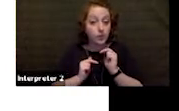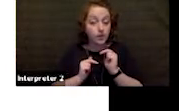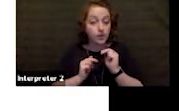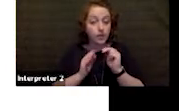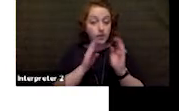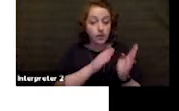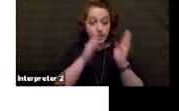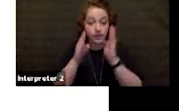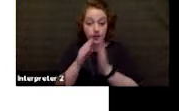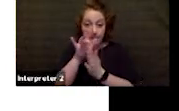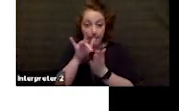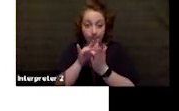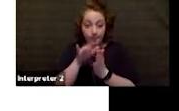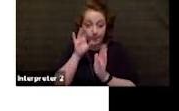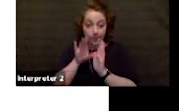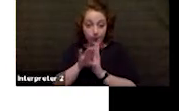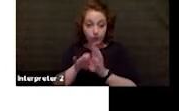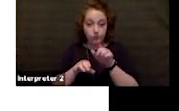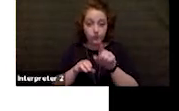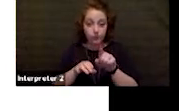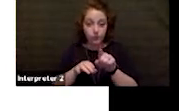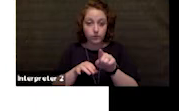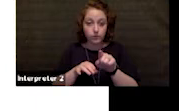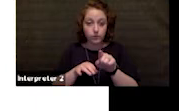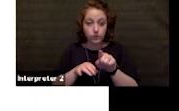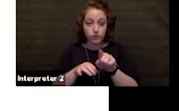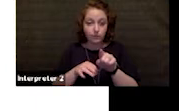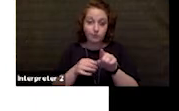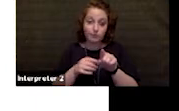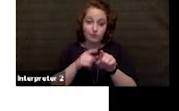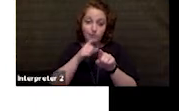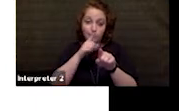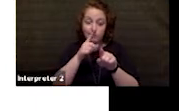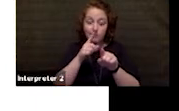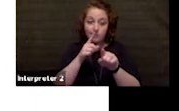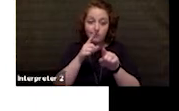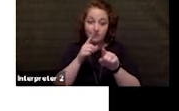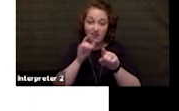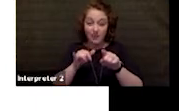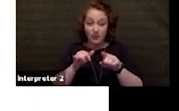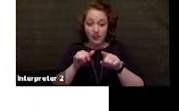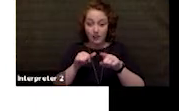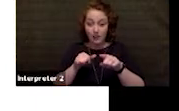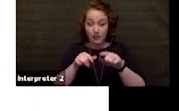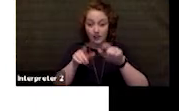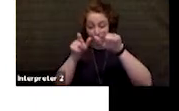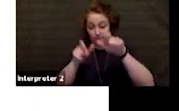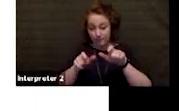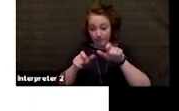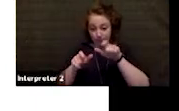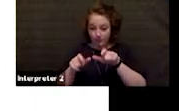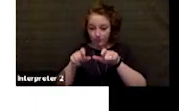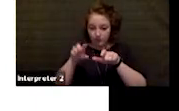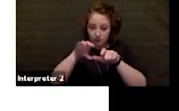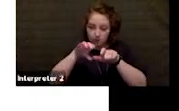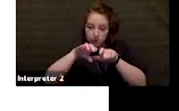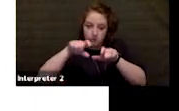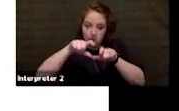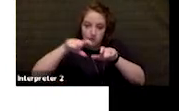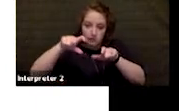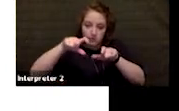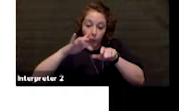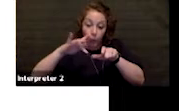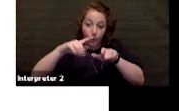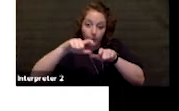middle picture to just kind of nestle into part of that existing facility on the site. And then what will